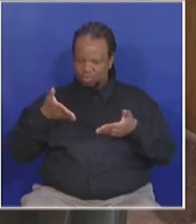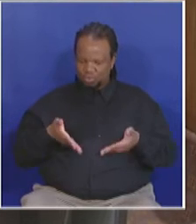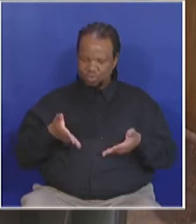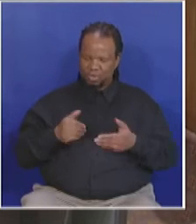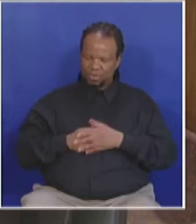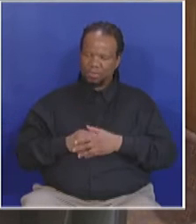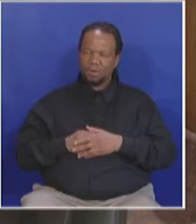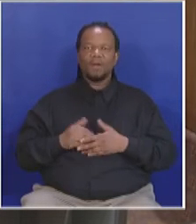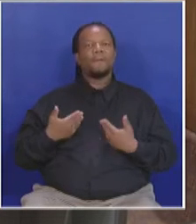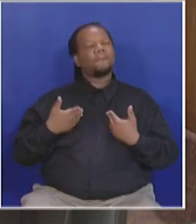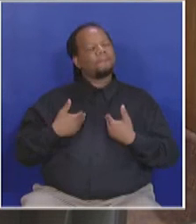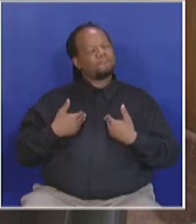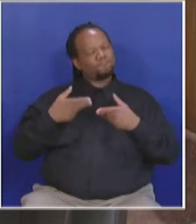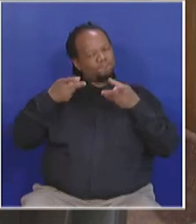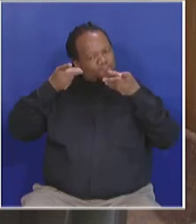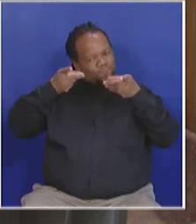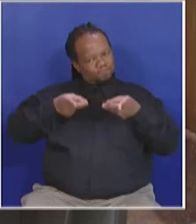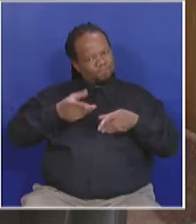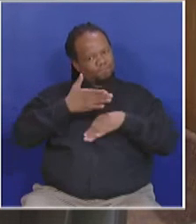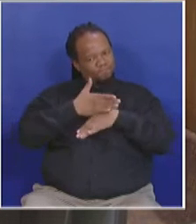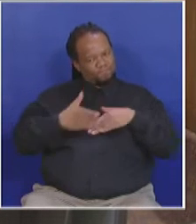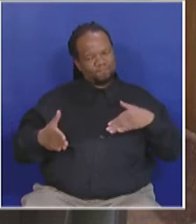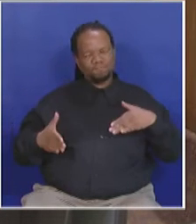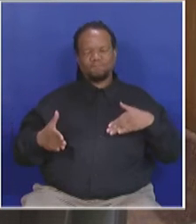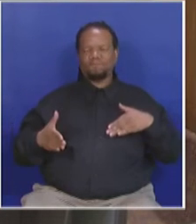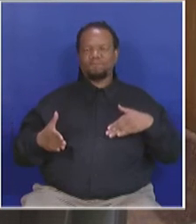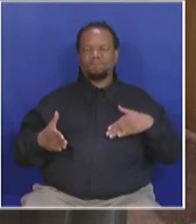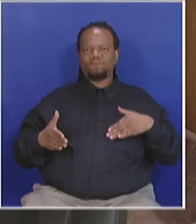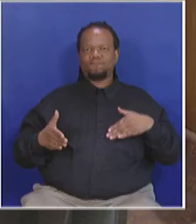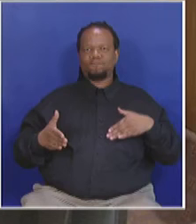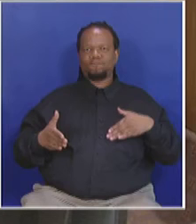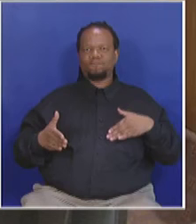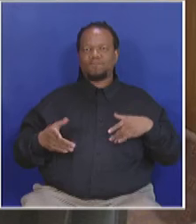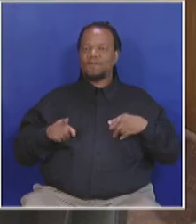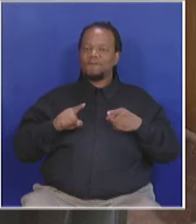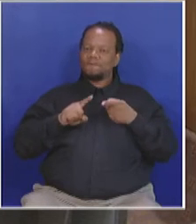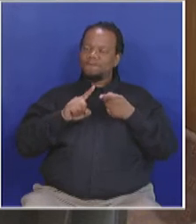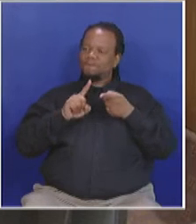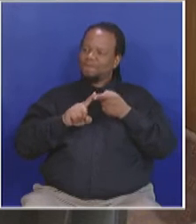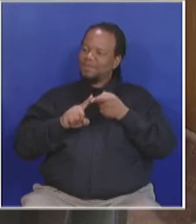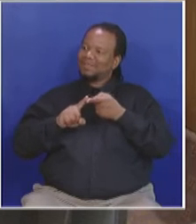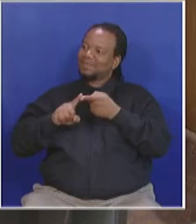I have ruled on this matter. Firstly, sit down.